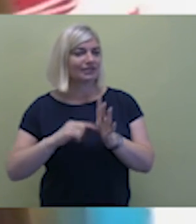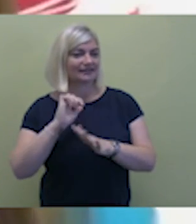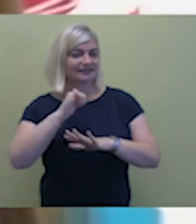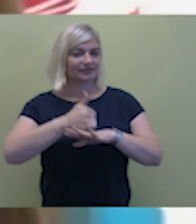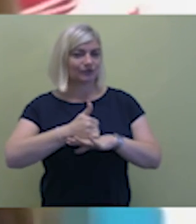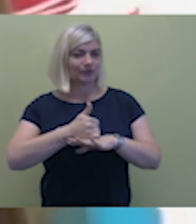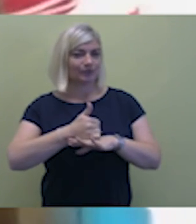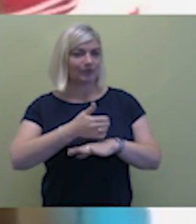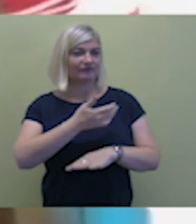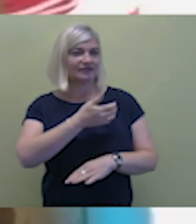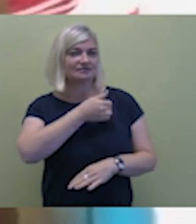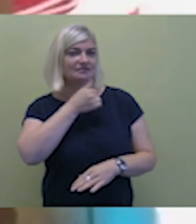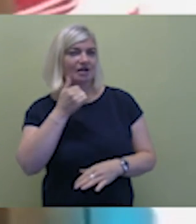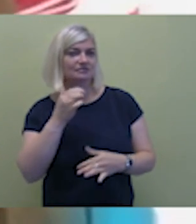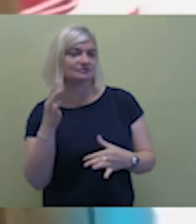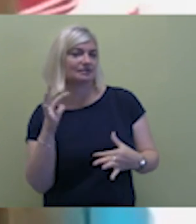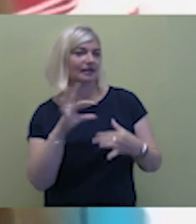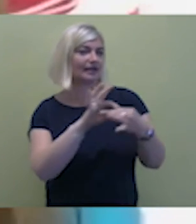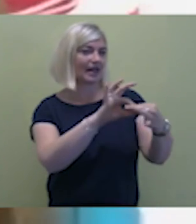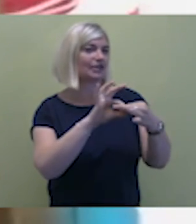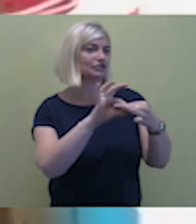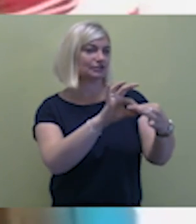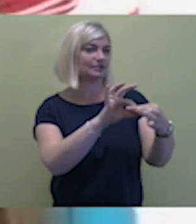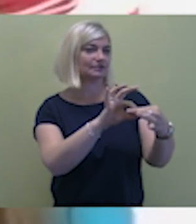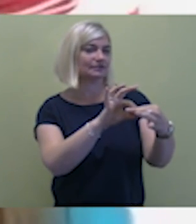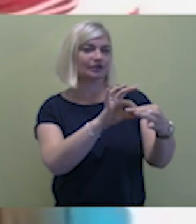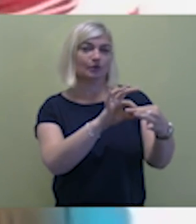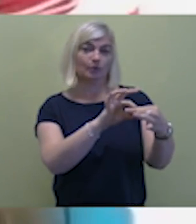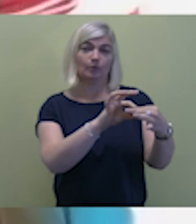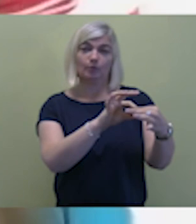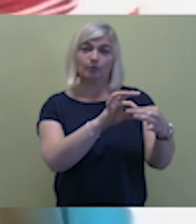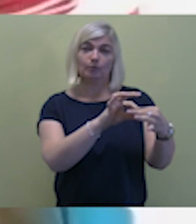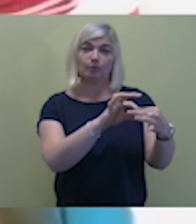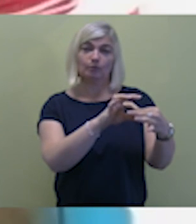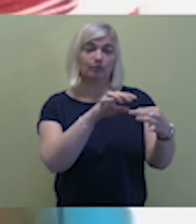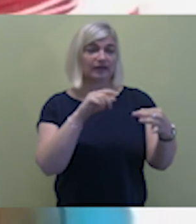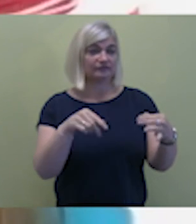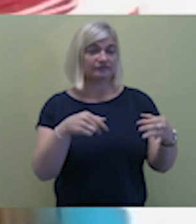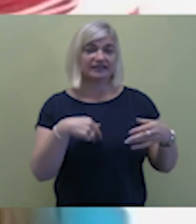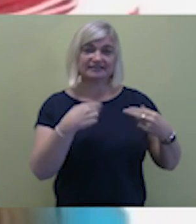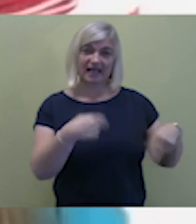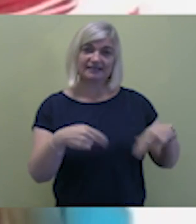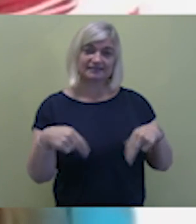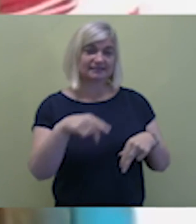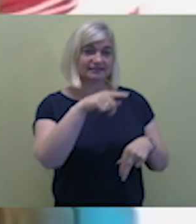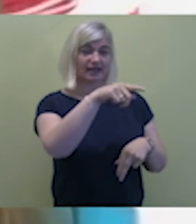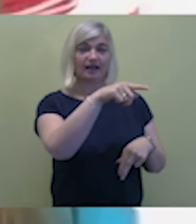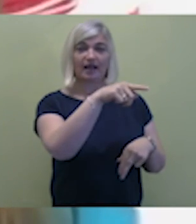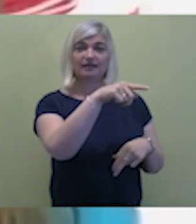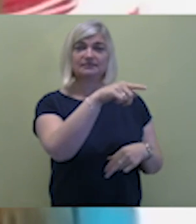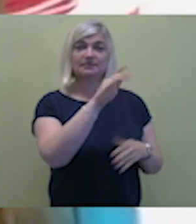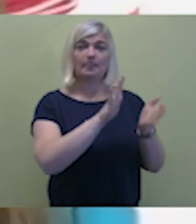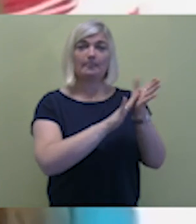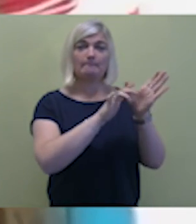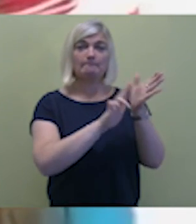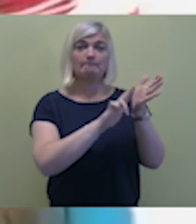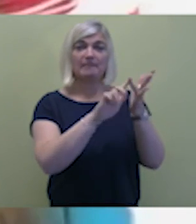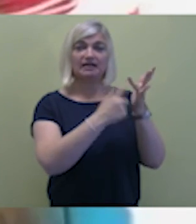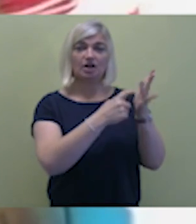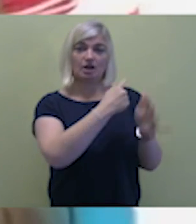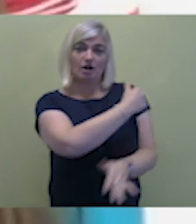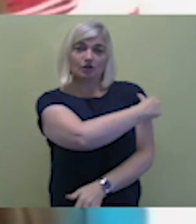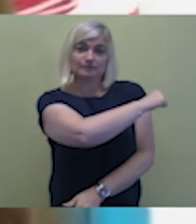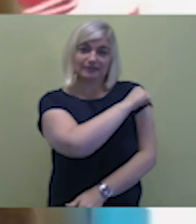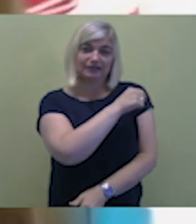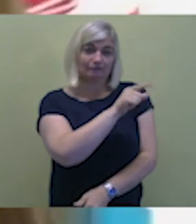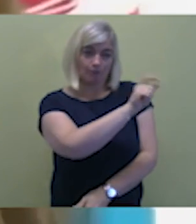to create some nice connections over the year. We've done quite a few pieces at the Manor Hospital, performing there for people coming